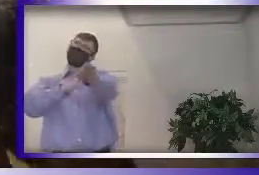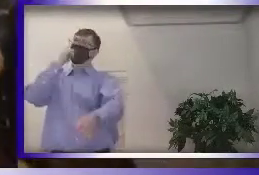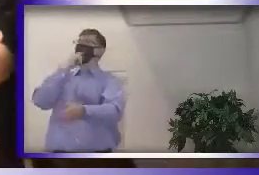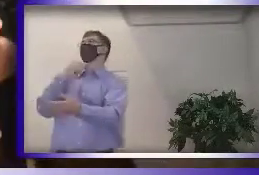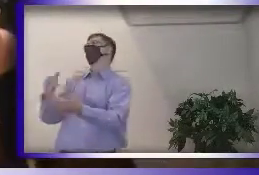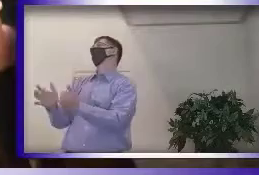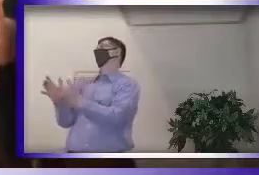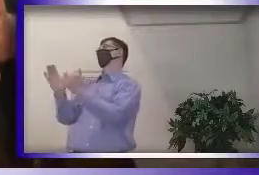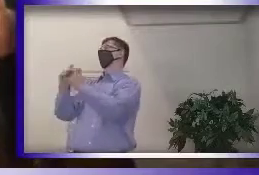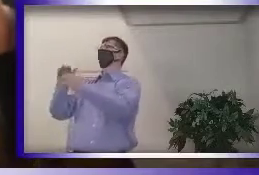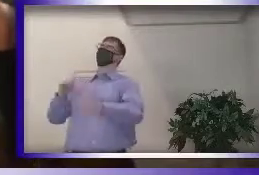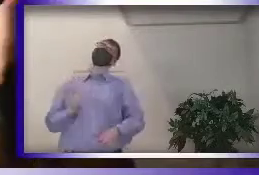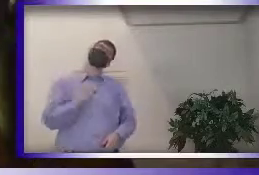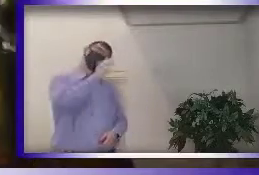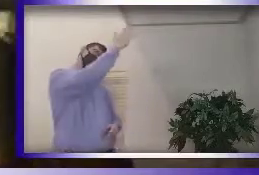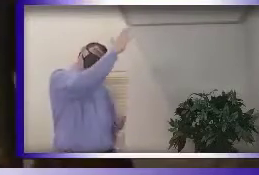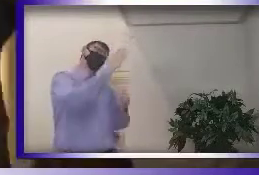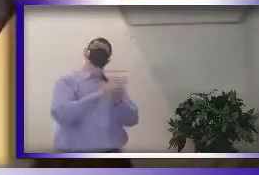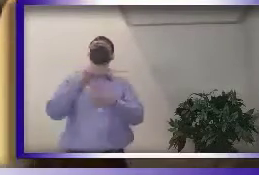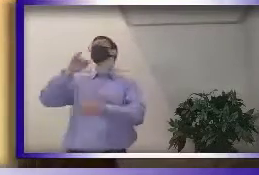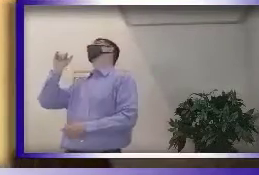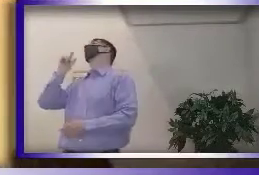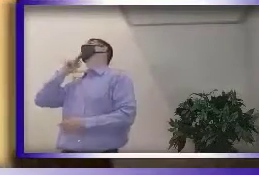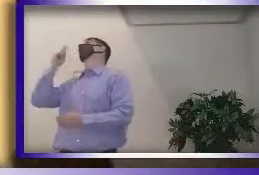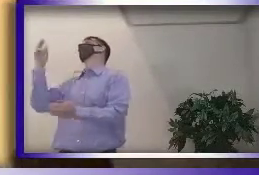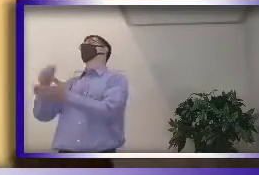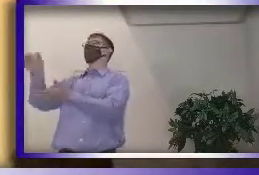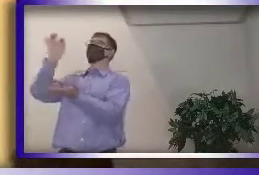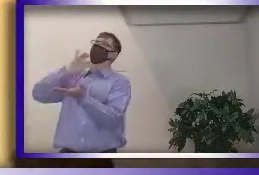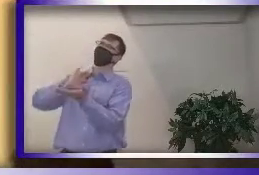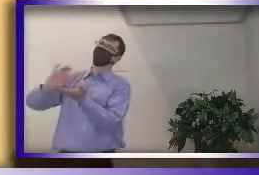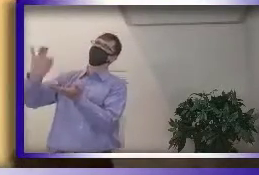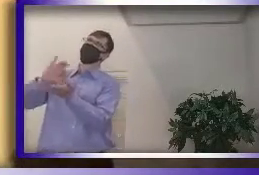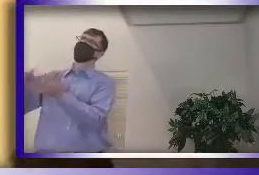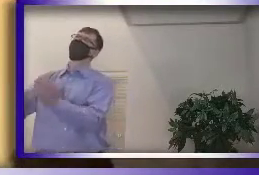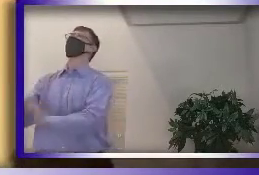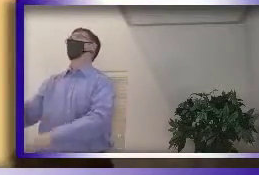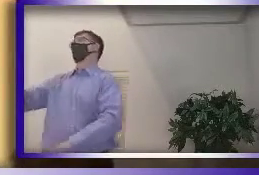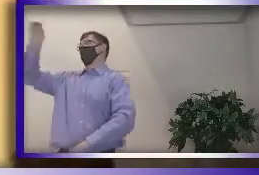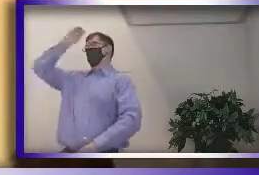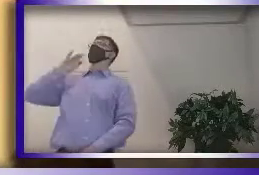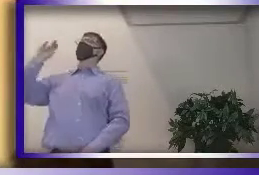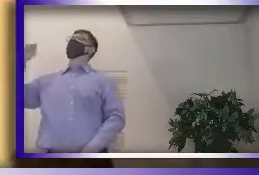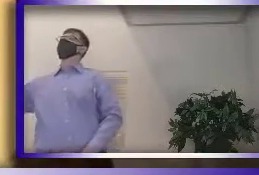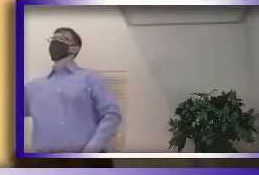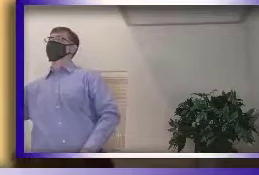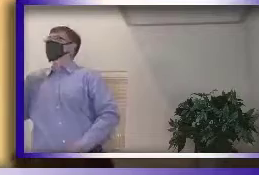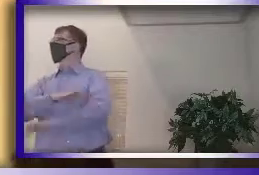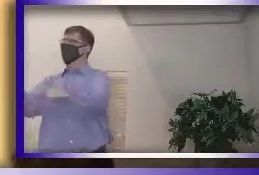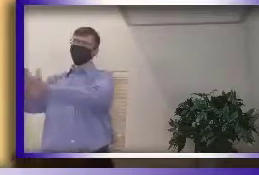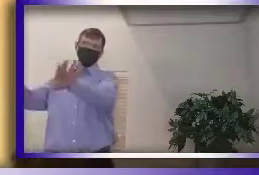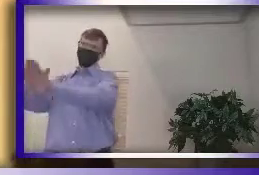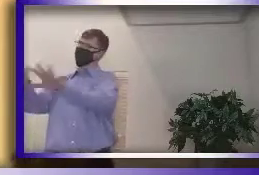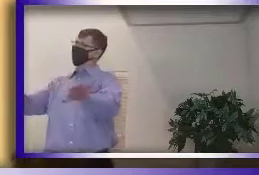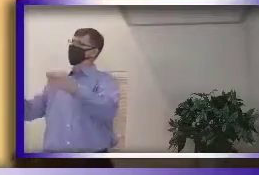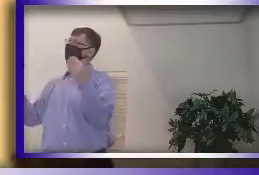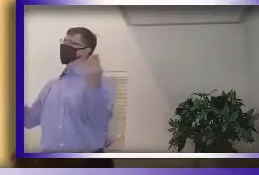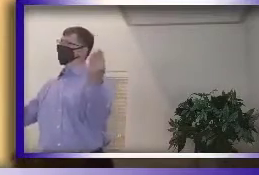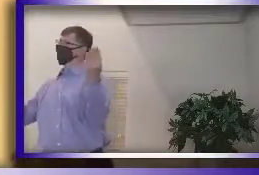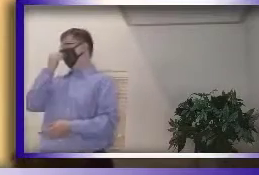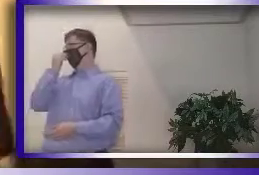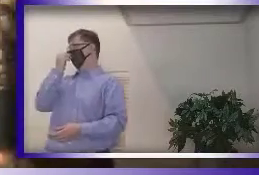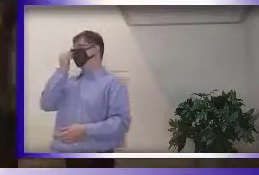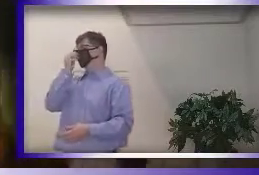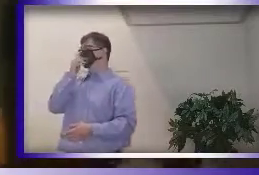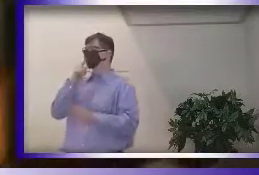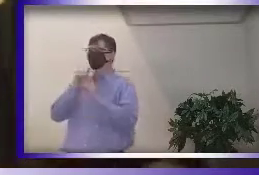matter. How many of us have answered to different names in our lives? When you were one, did your mom call you the same